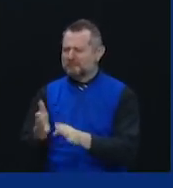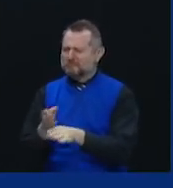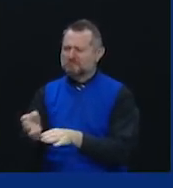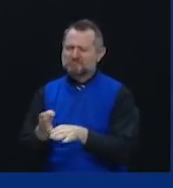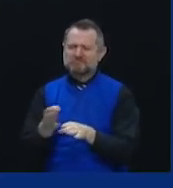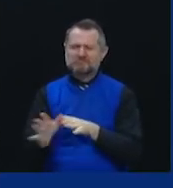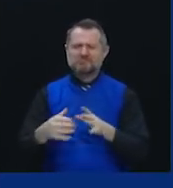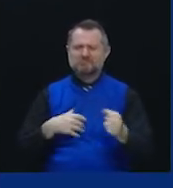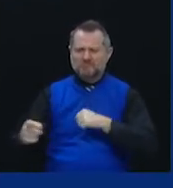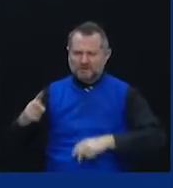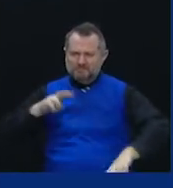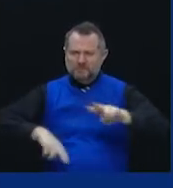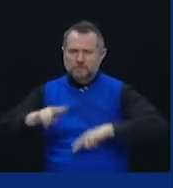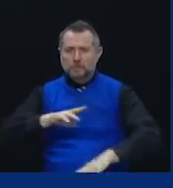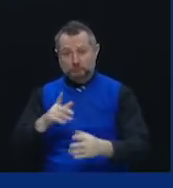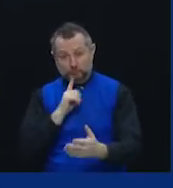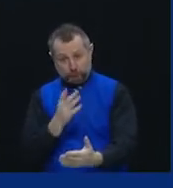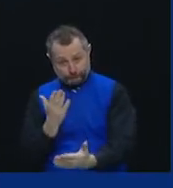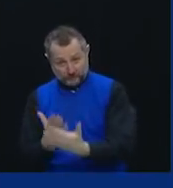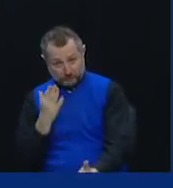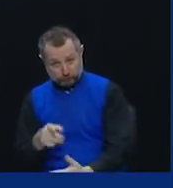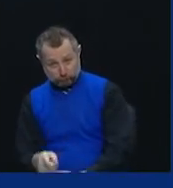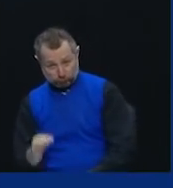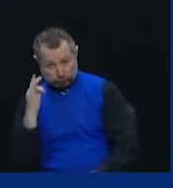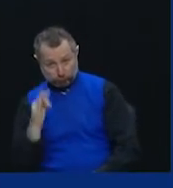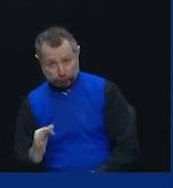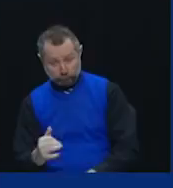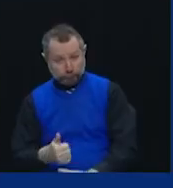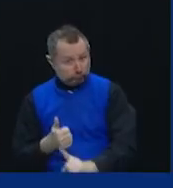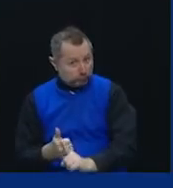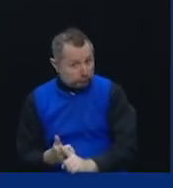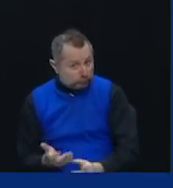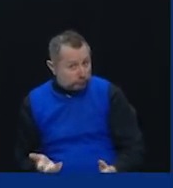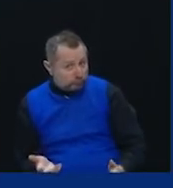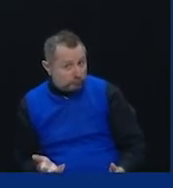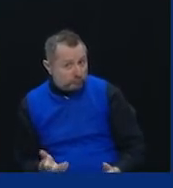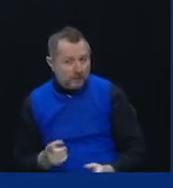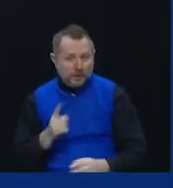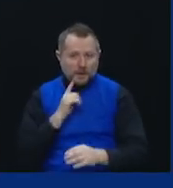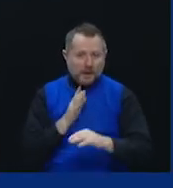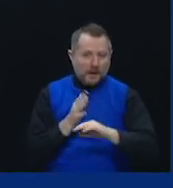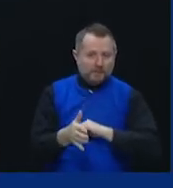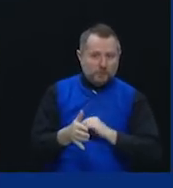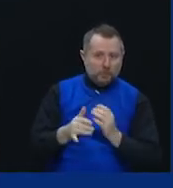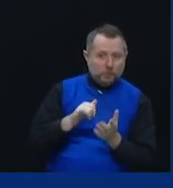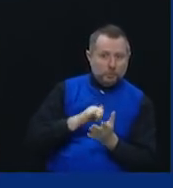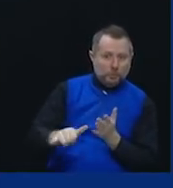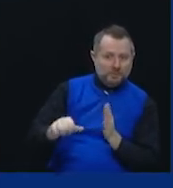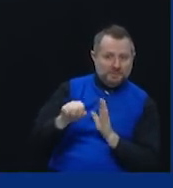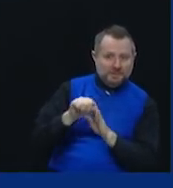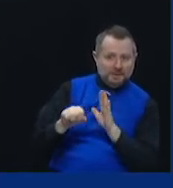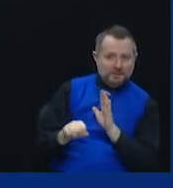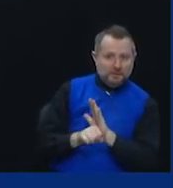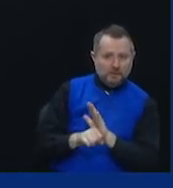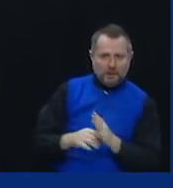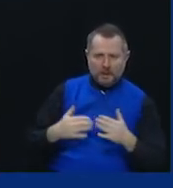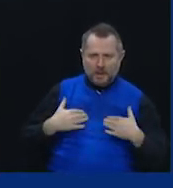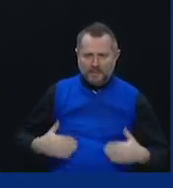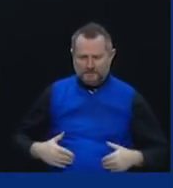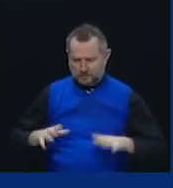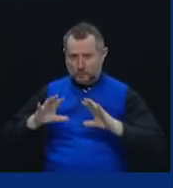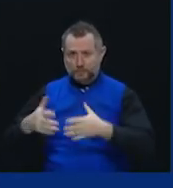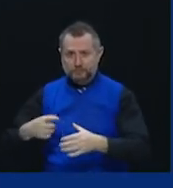the vaccine itself. And when the New York State health community said it is